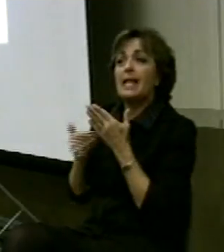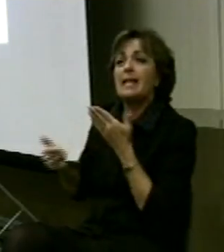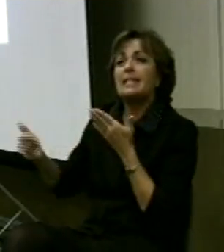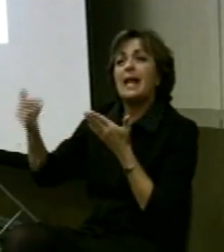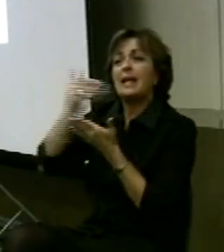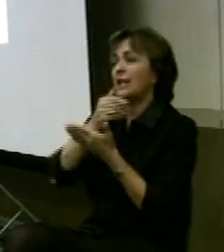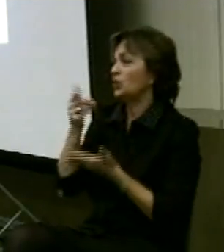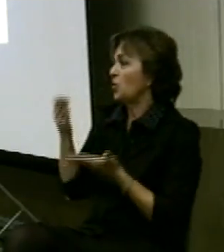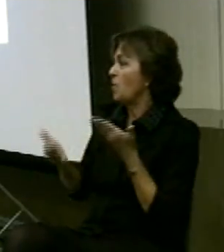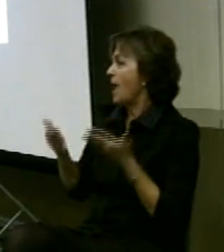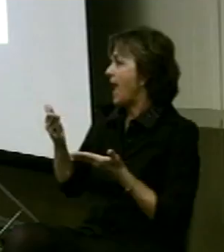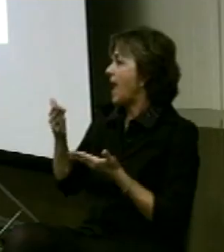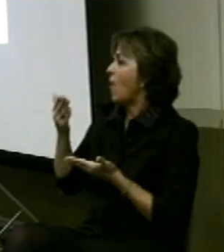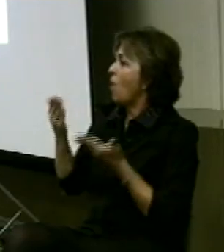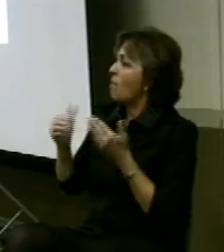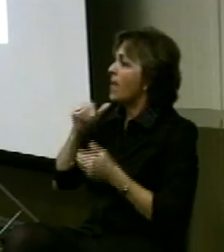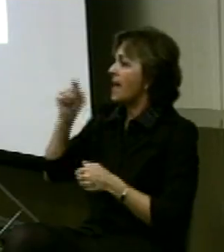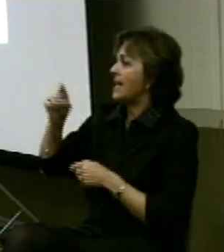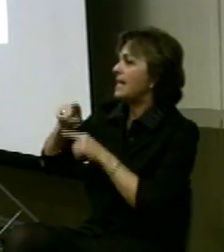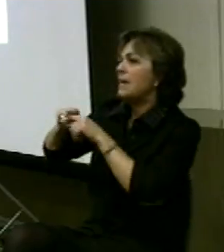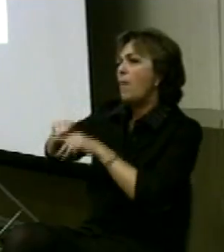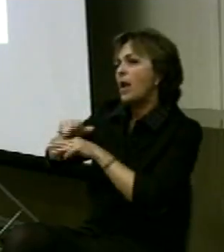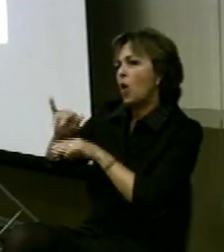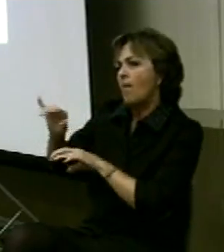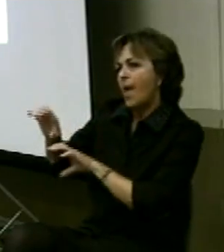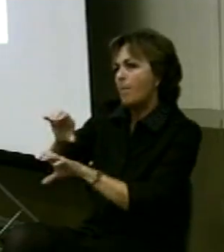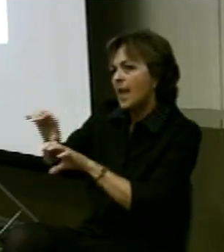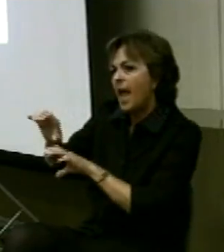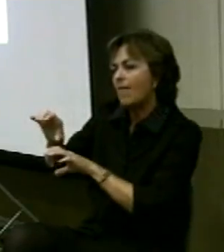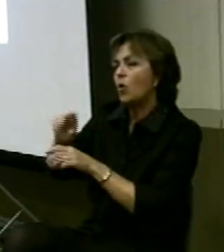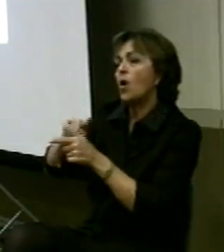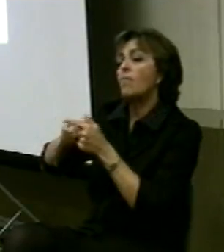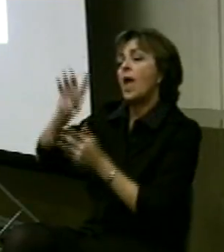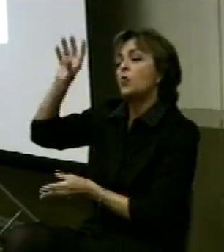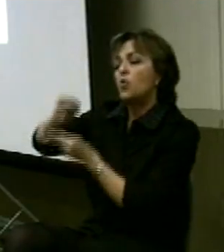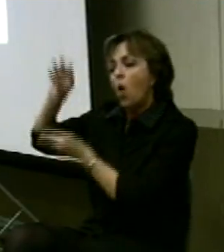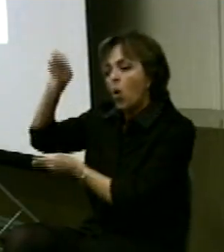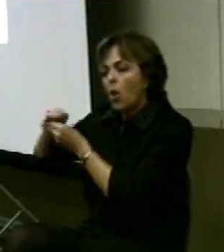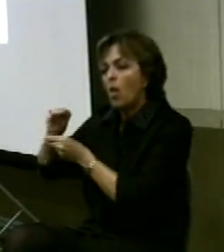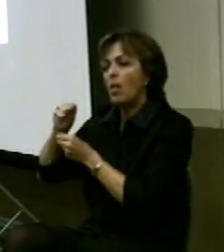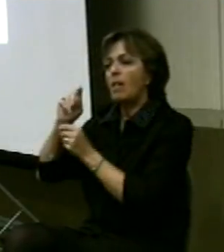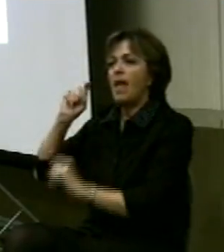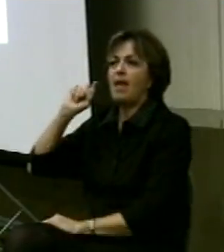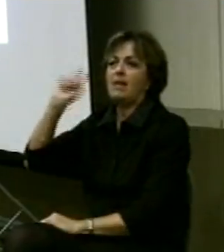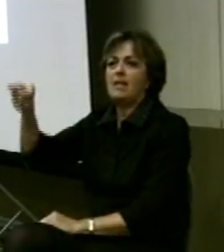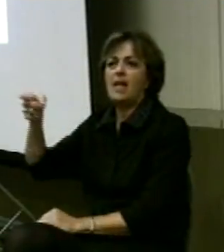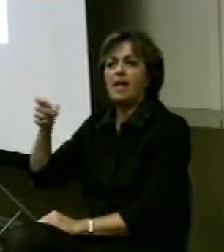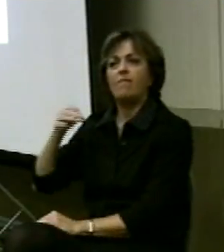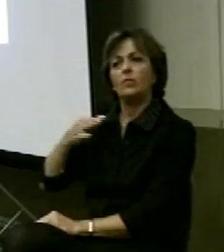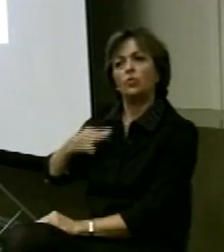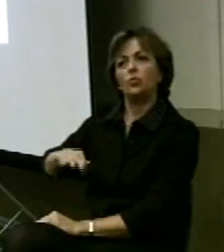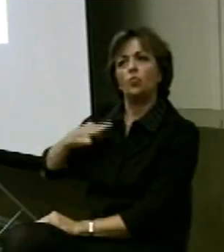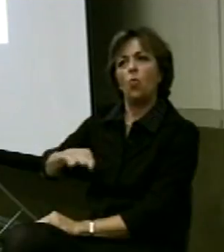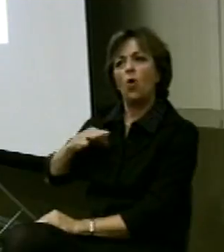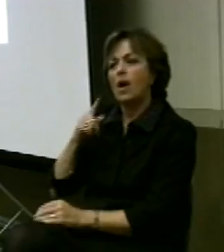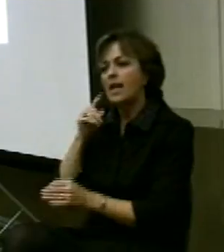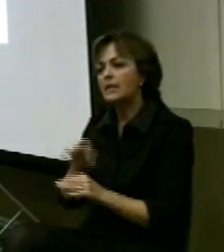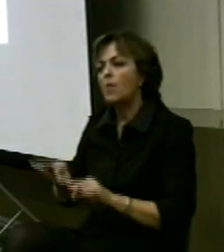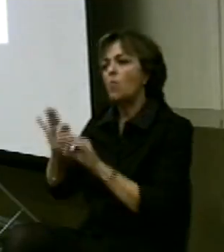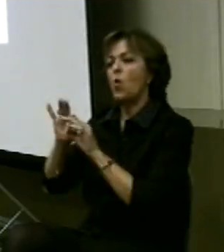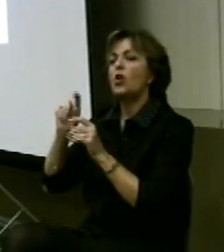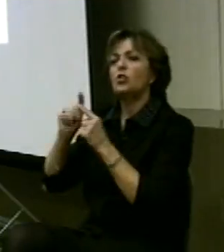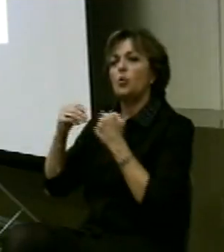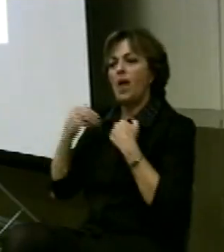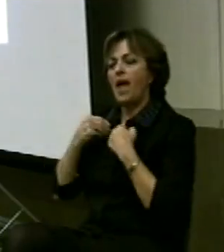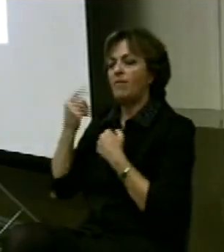or might not need depending on the behavior you're looking at. Then how to total and how to give them a score. It's really important so that you have something that you can graph